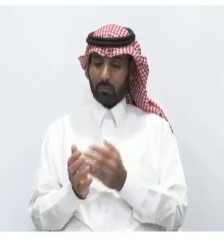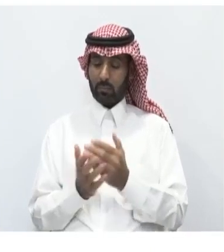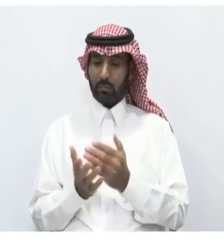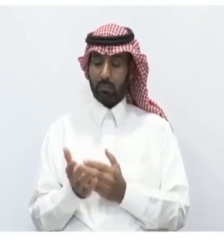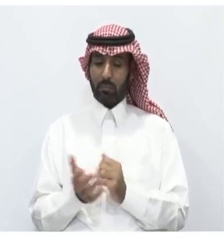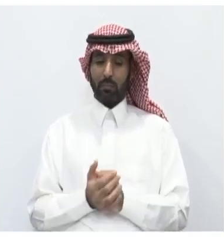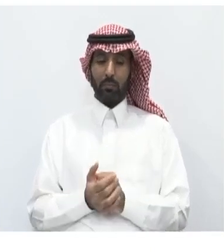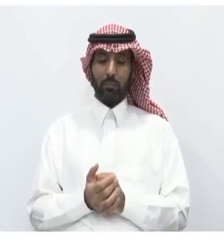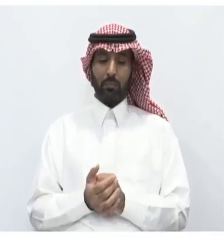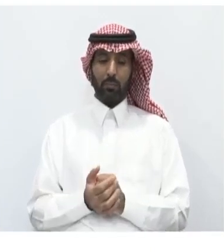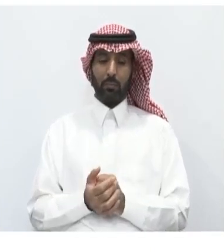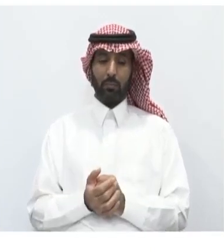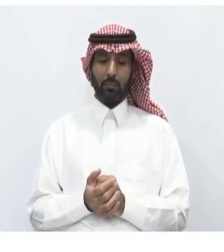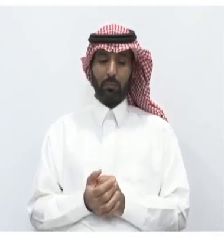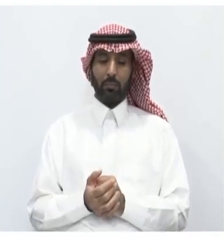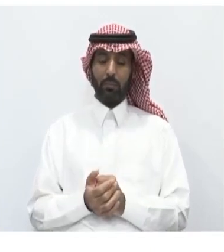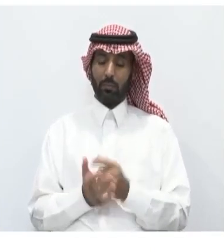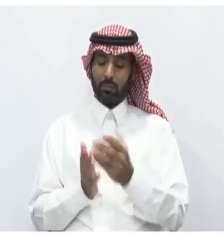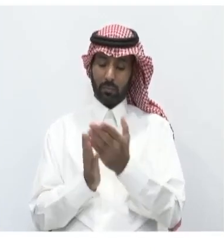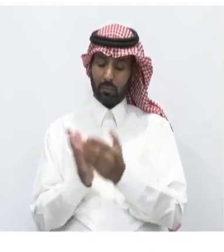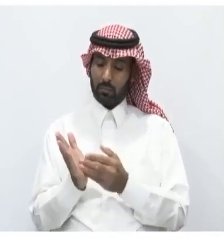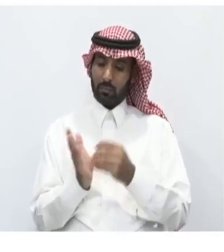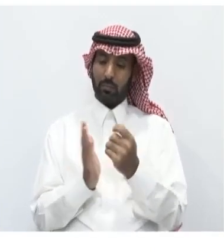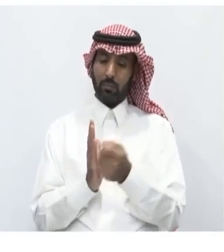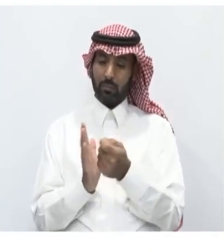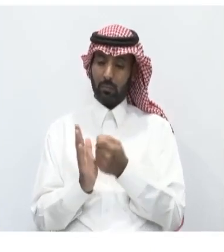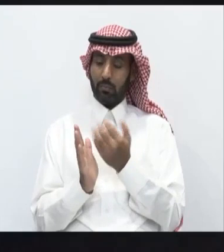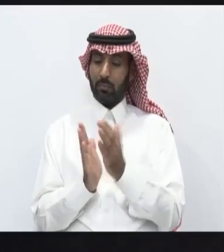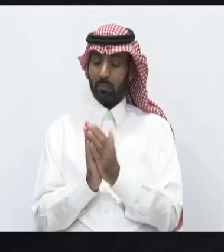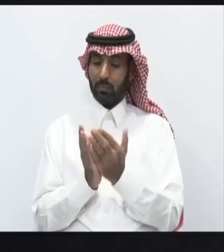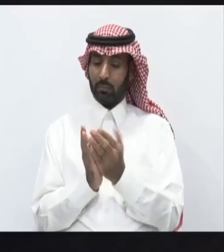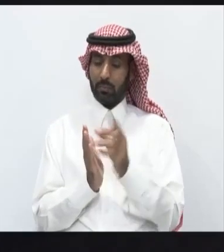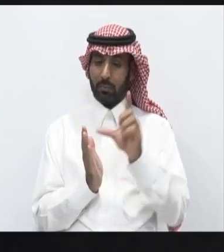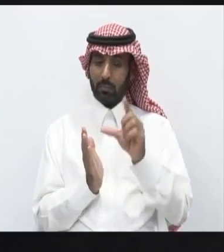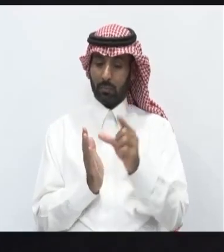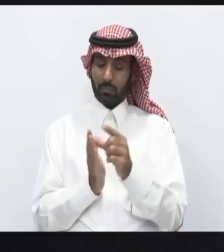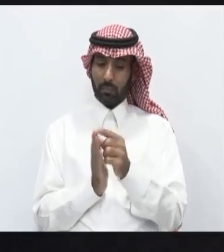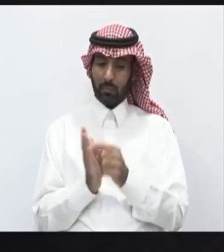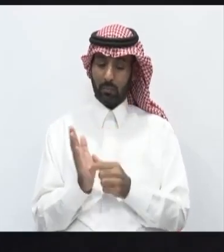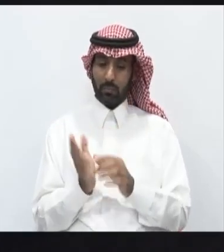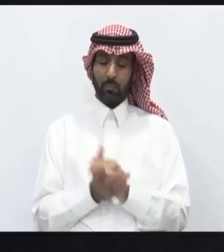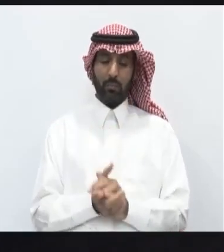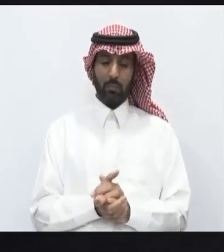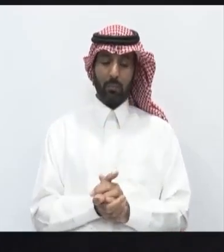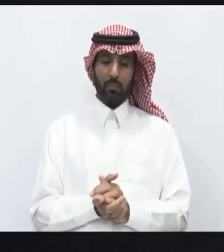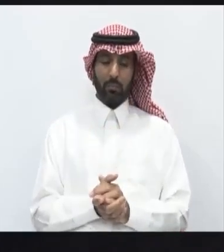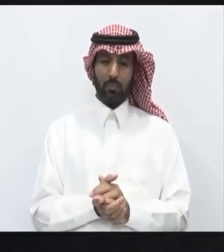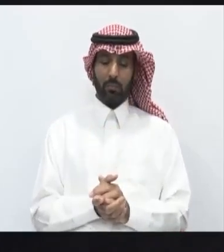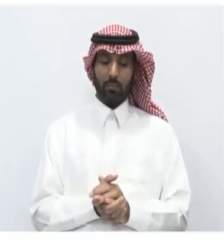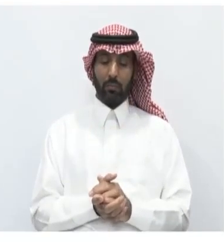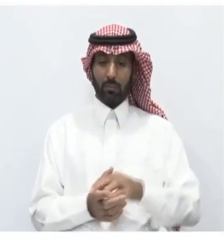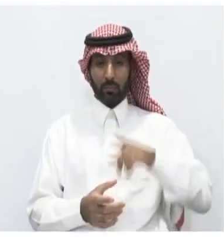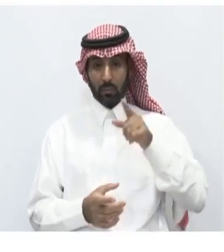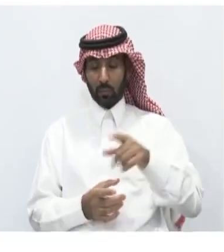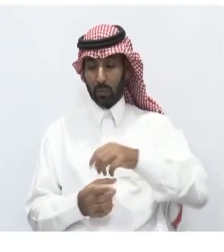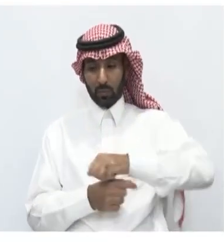the word here, notebook, notebook. You stress the word note. You packed